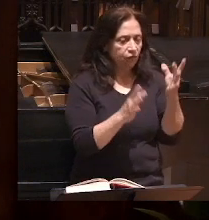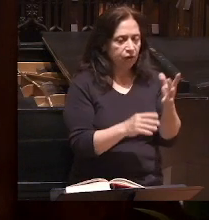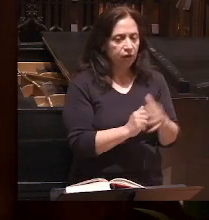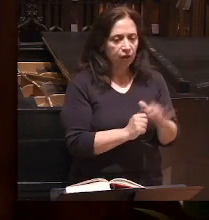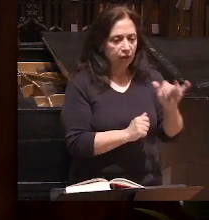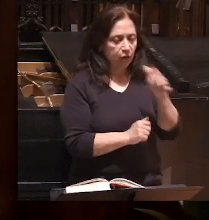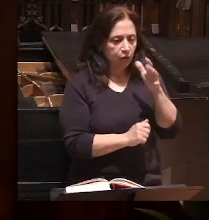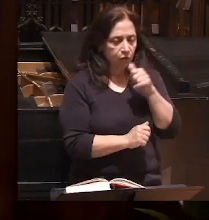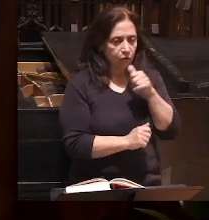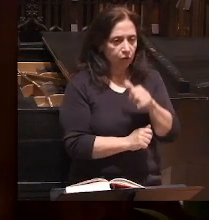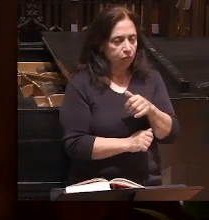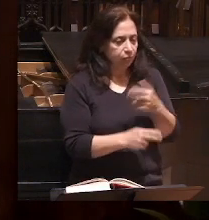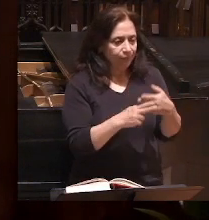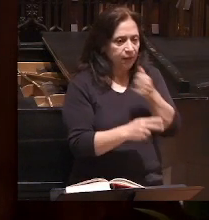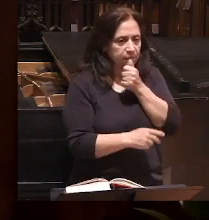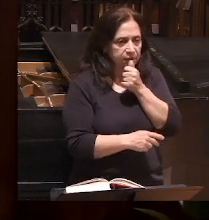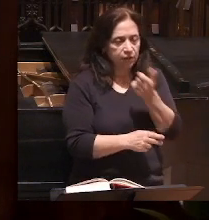Secret's mother's grief.